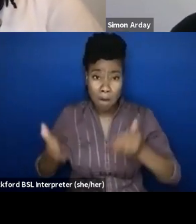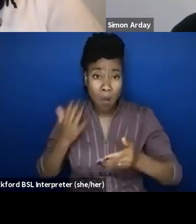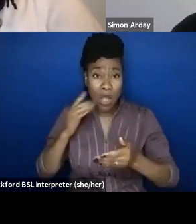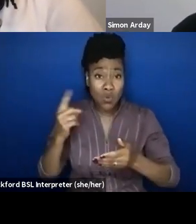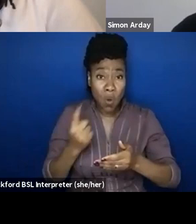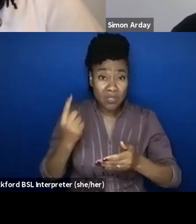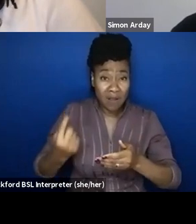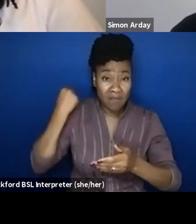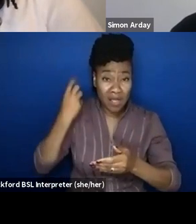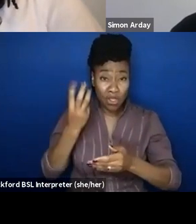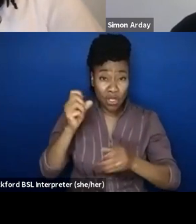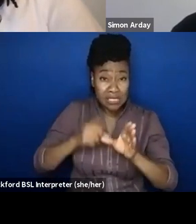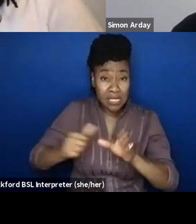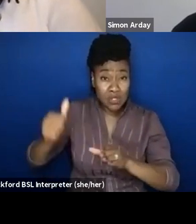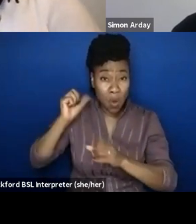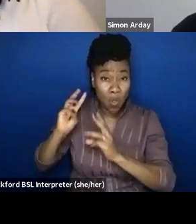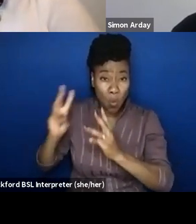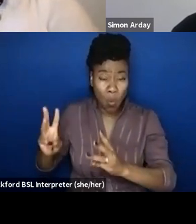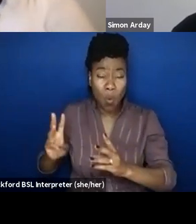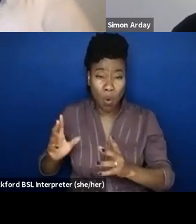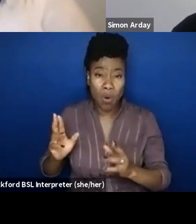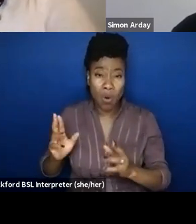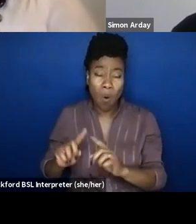you? I would say that